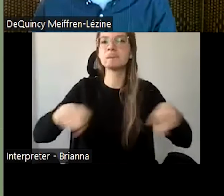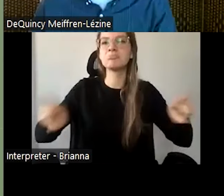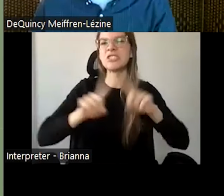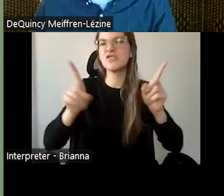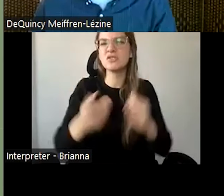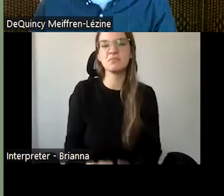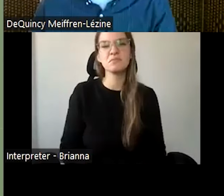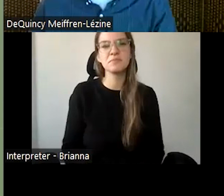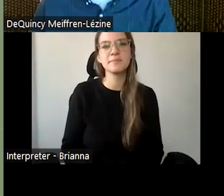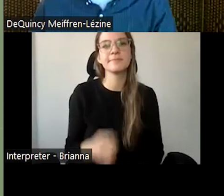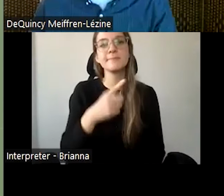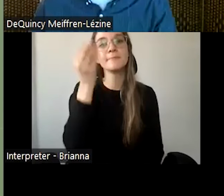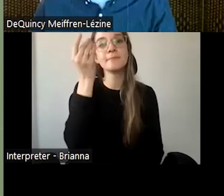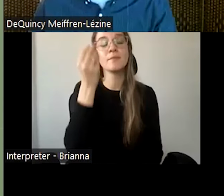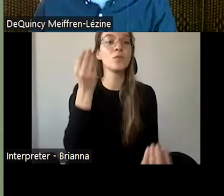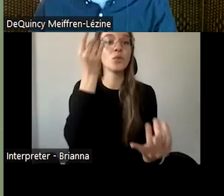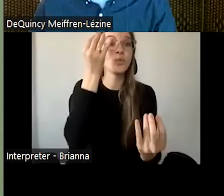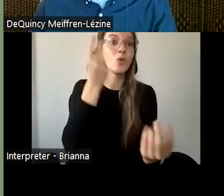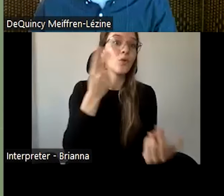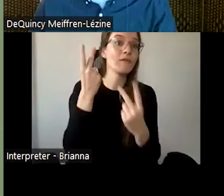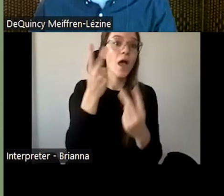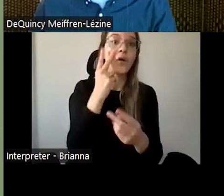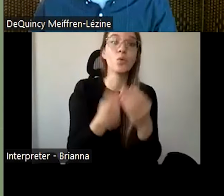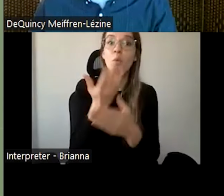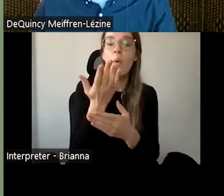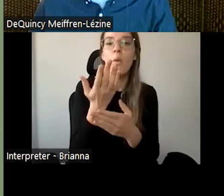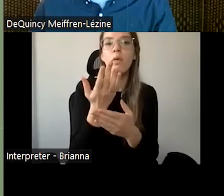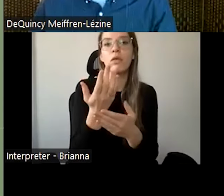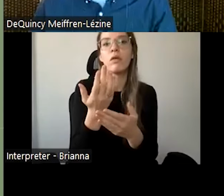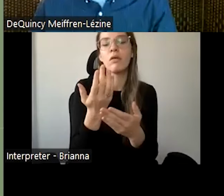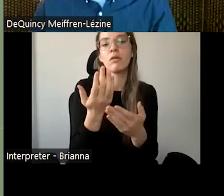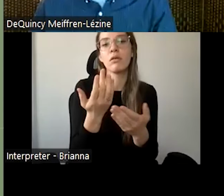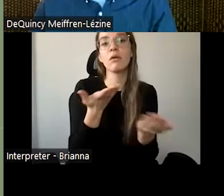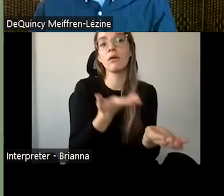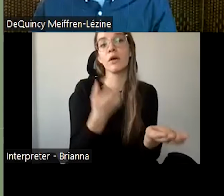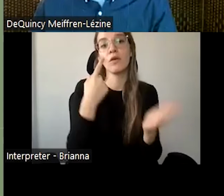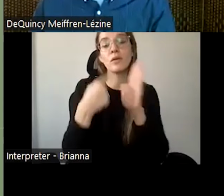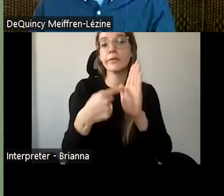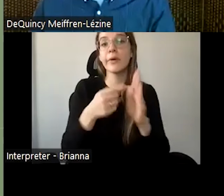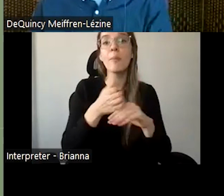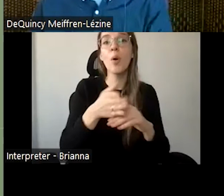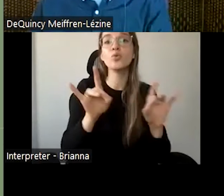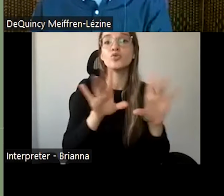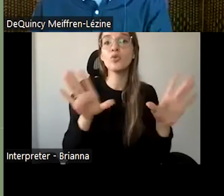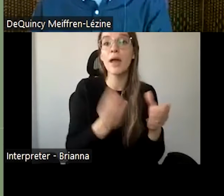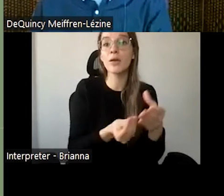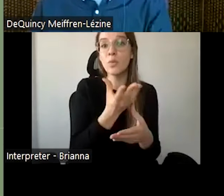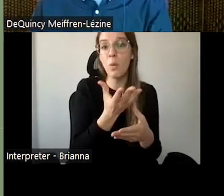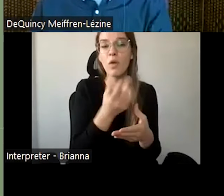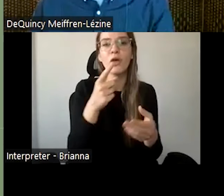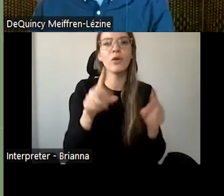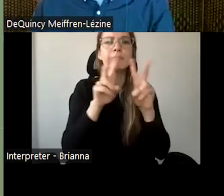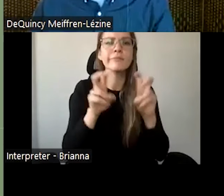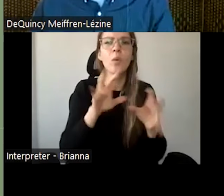looking at reflection and growth, then I would say if you're having post-traumatic growth, you're looking at the